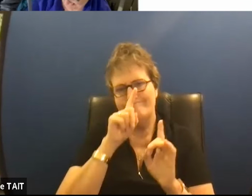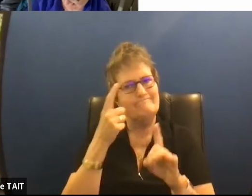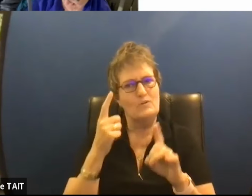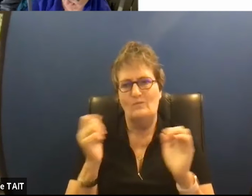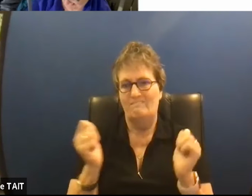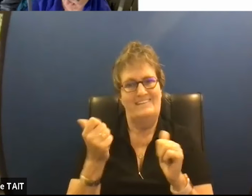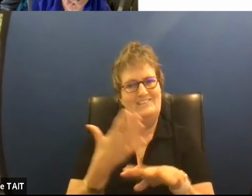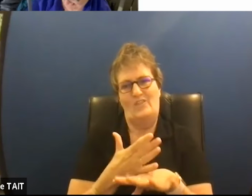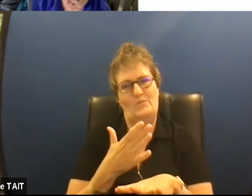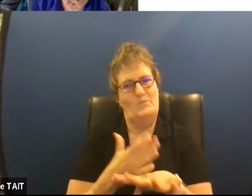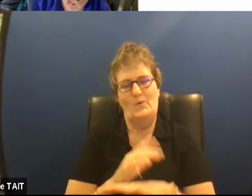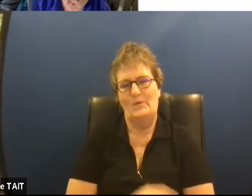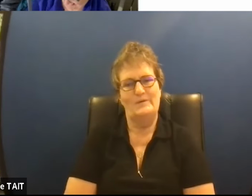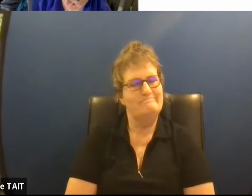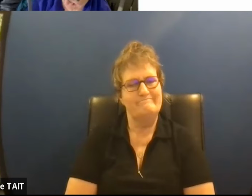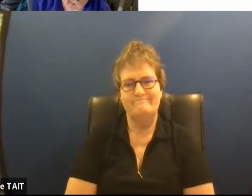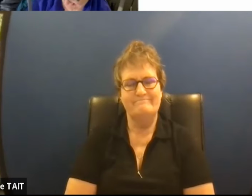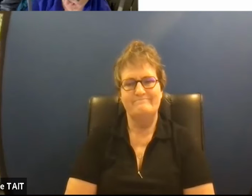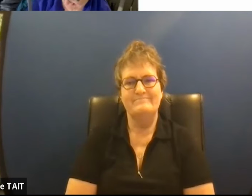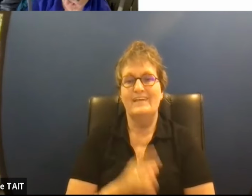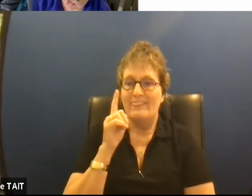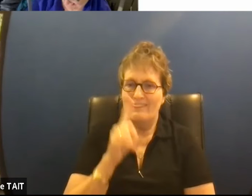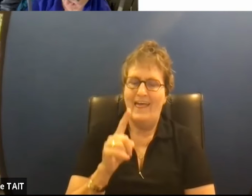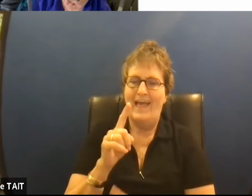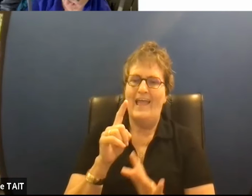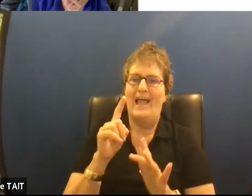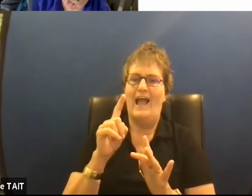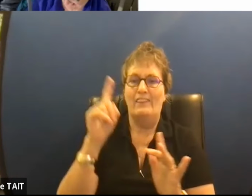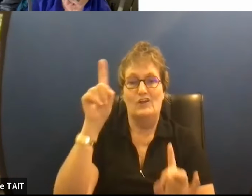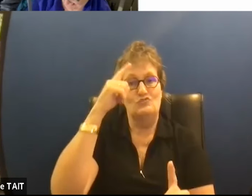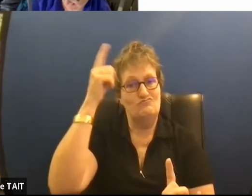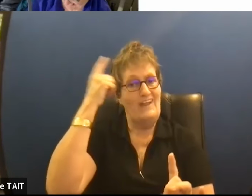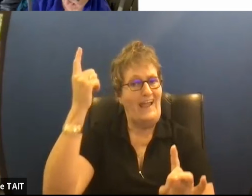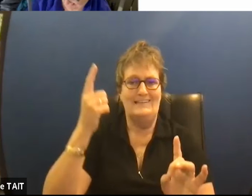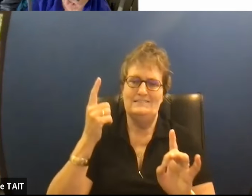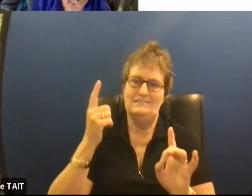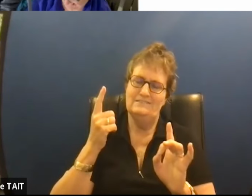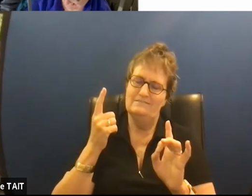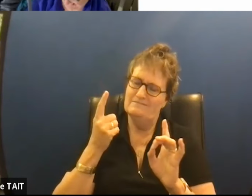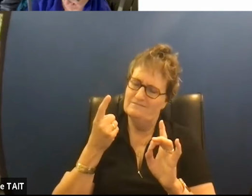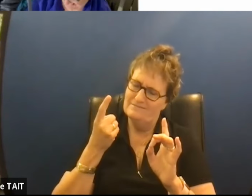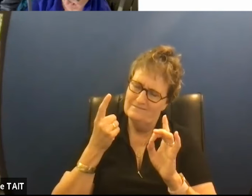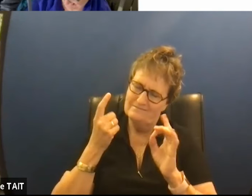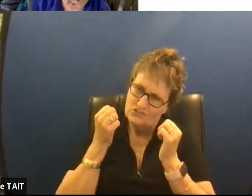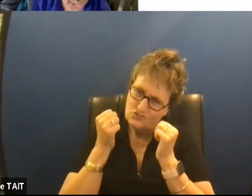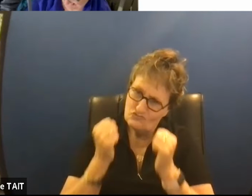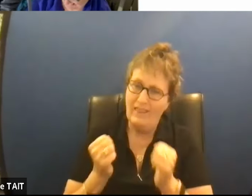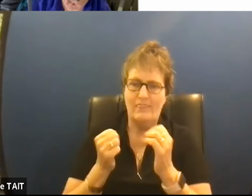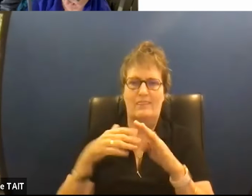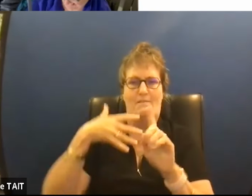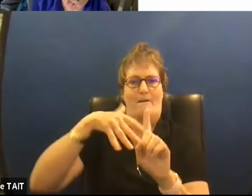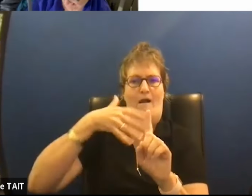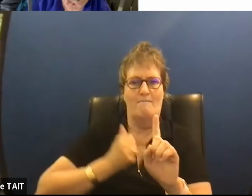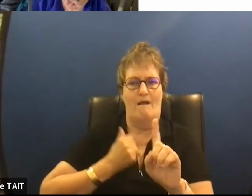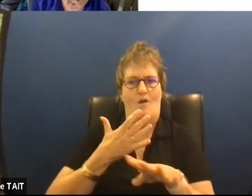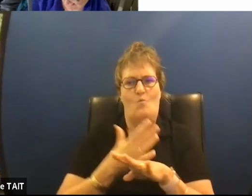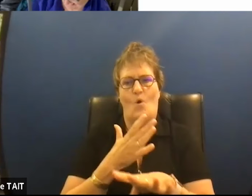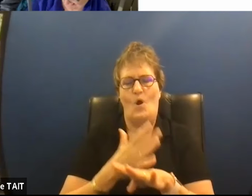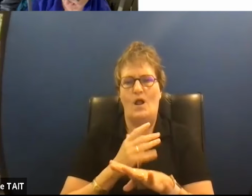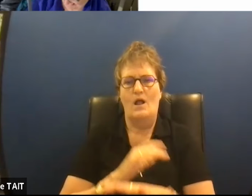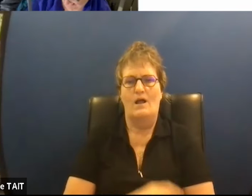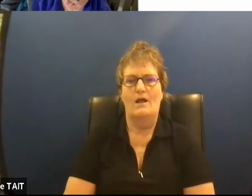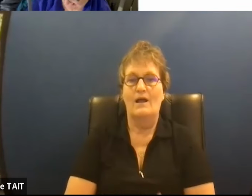projects. They are the creative force behind both the projects, and it's really important to acknowledge them. Their